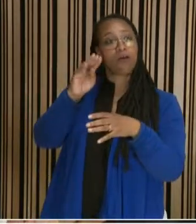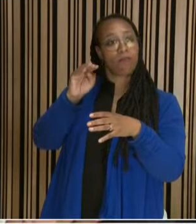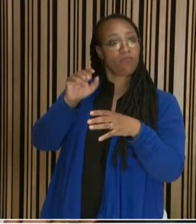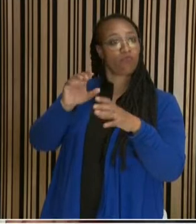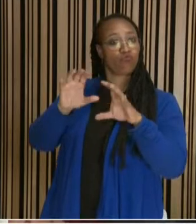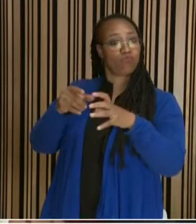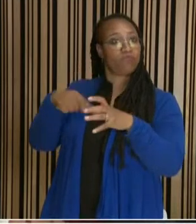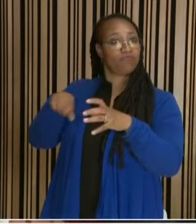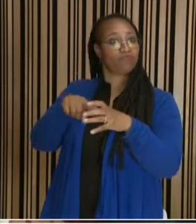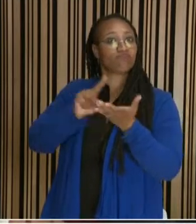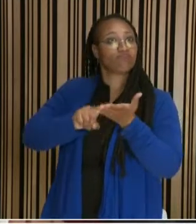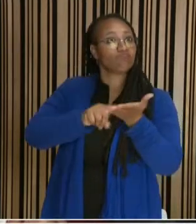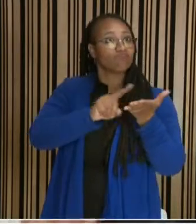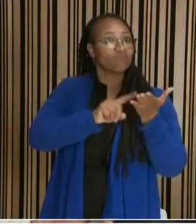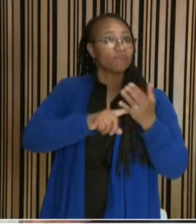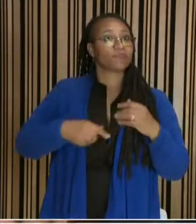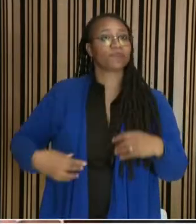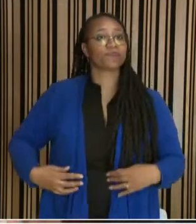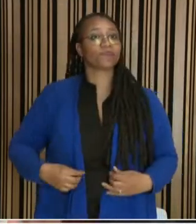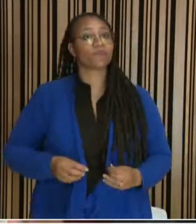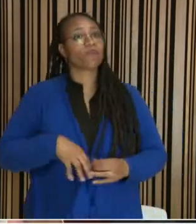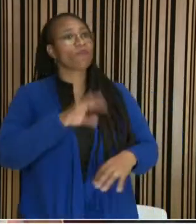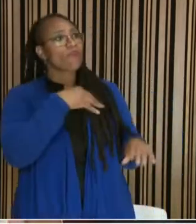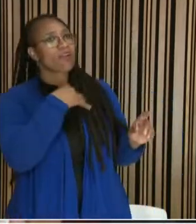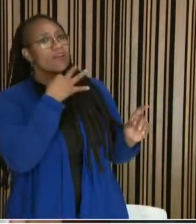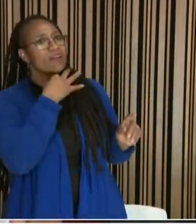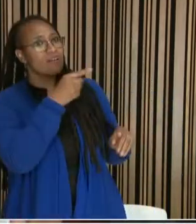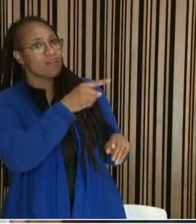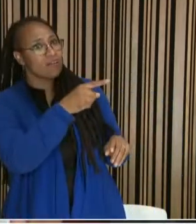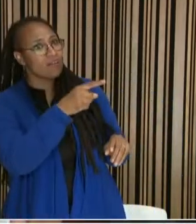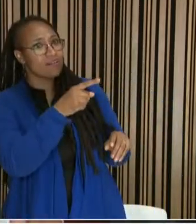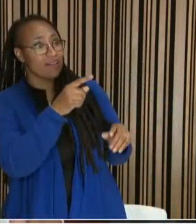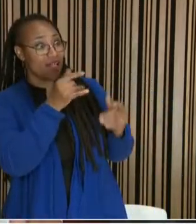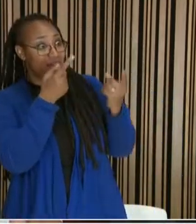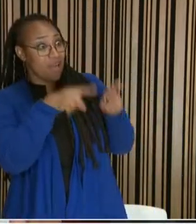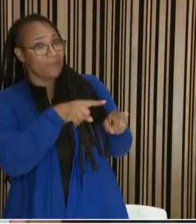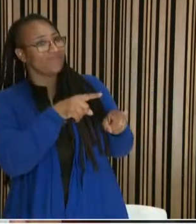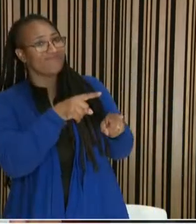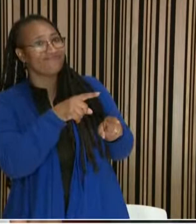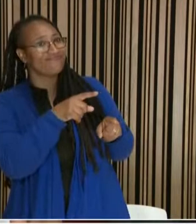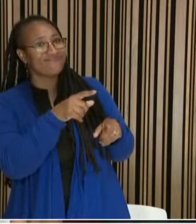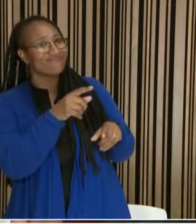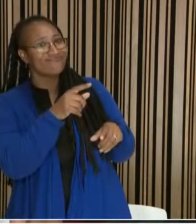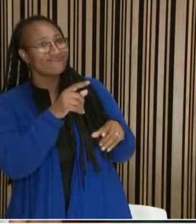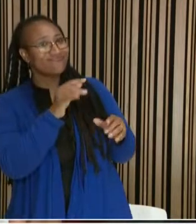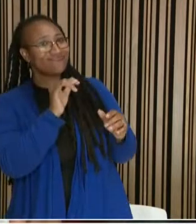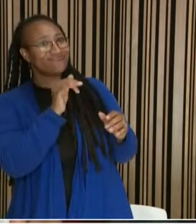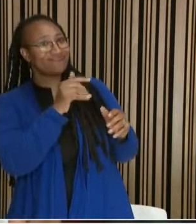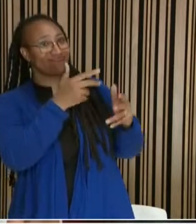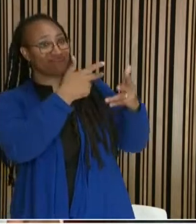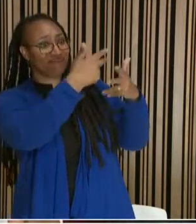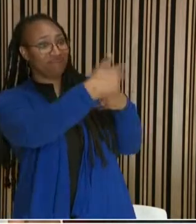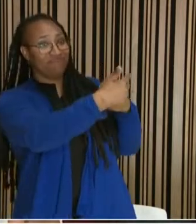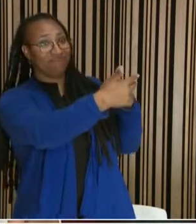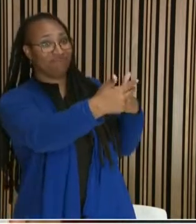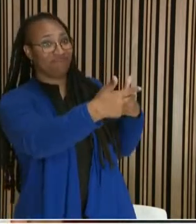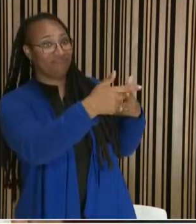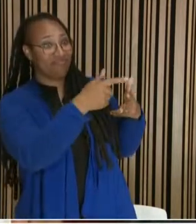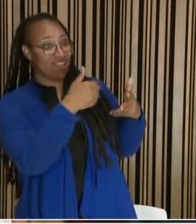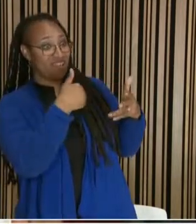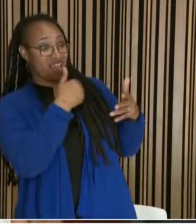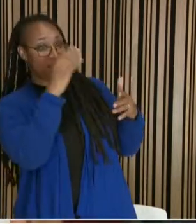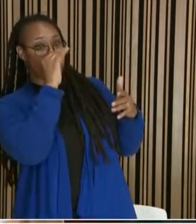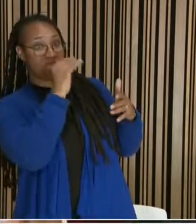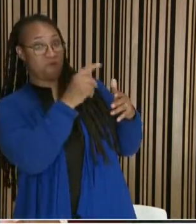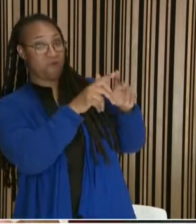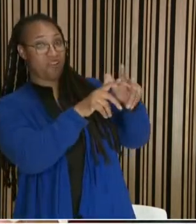is very preliminary, Mark, but as of this morning, I don't believe that there was an exchange of gunfire, or definitely not from the young men who were shot. Do you know were they targeted, the